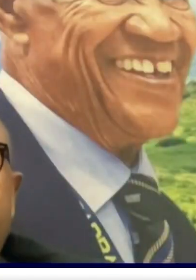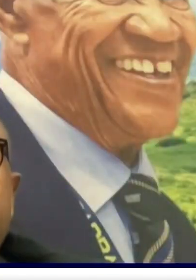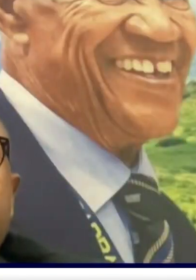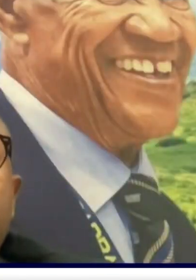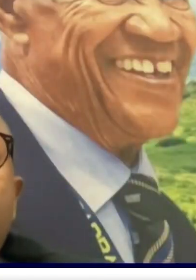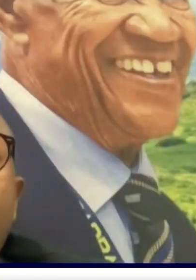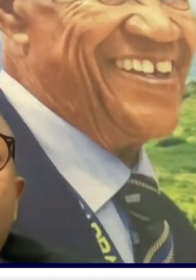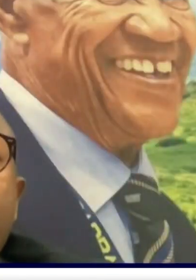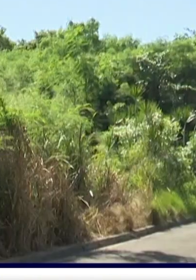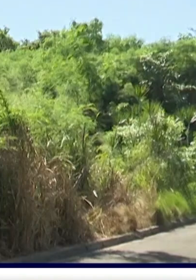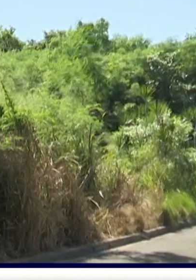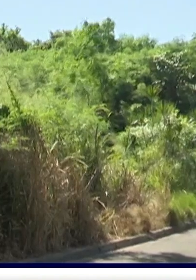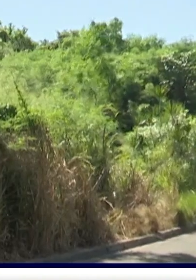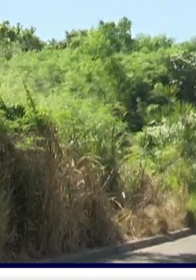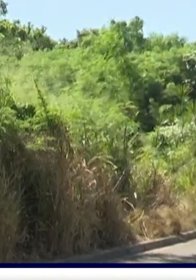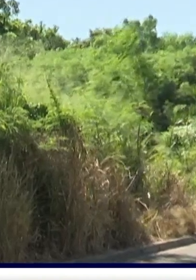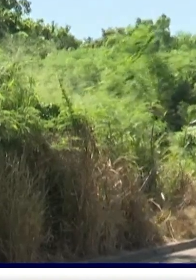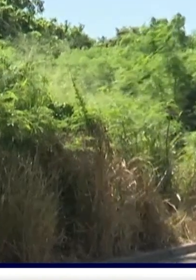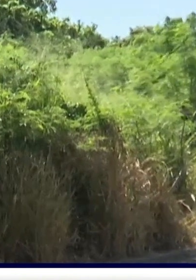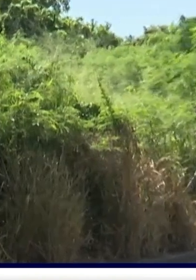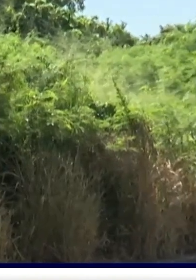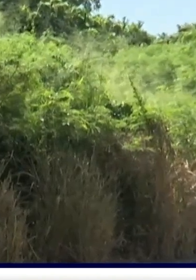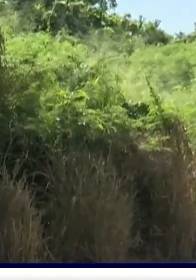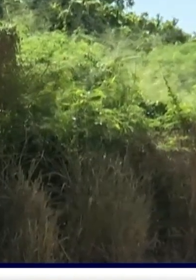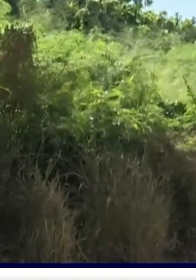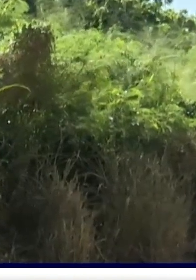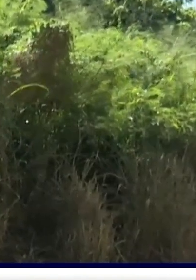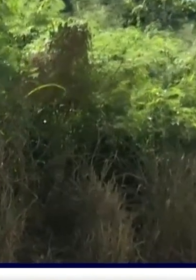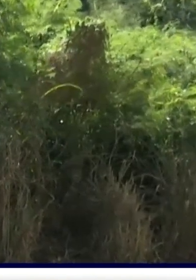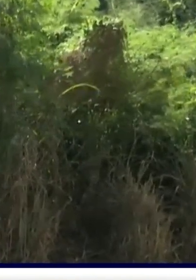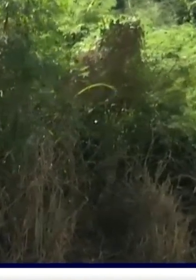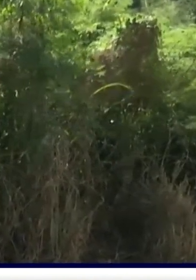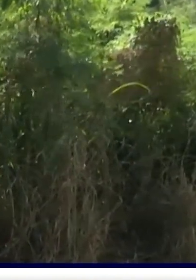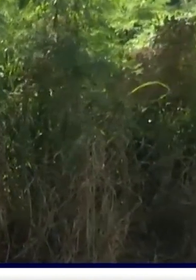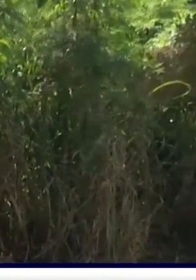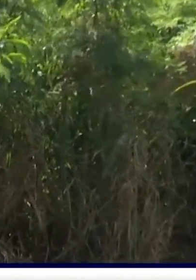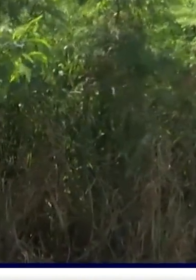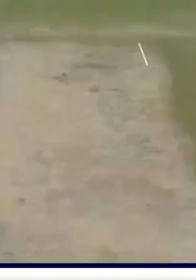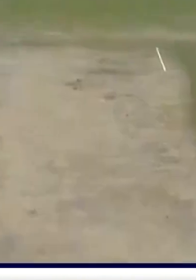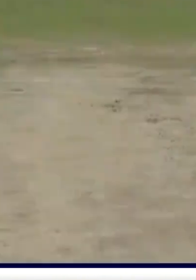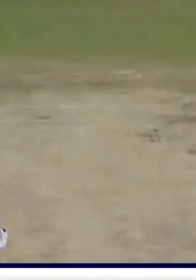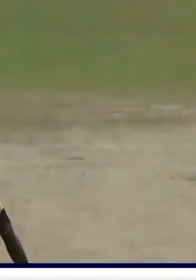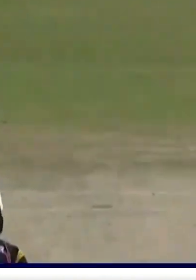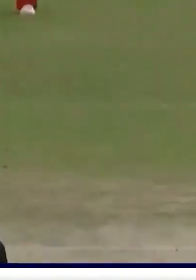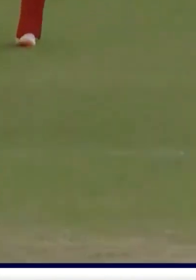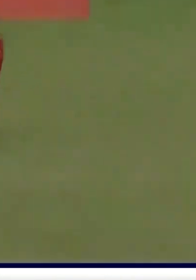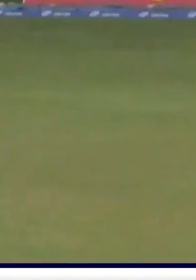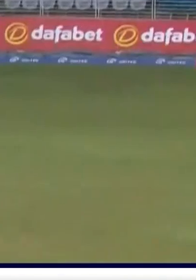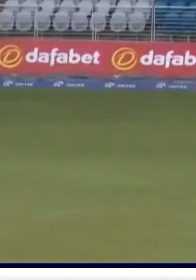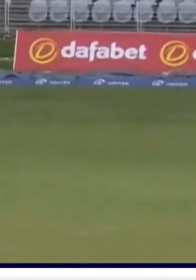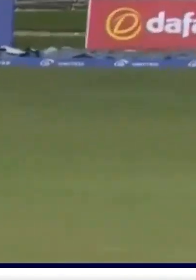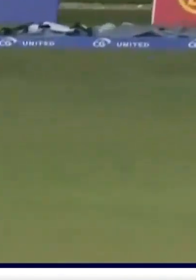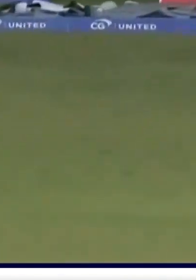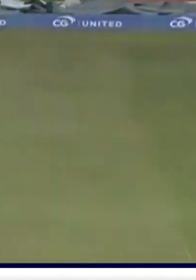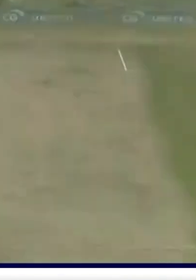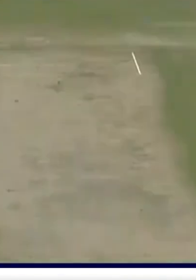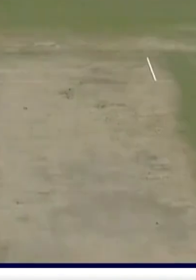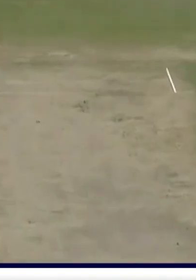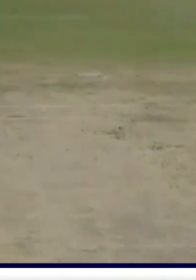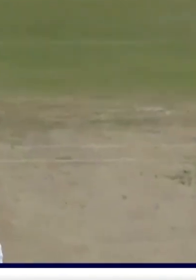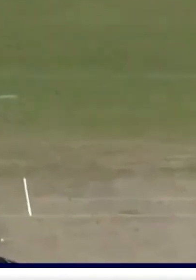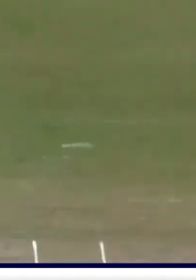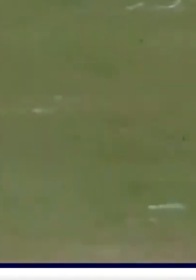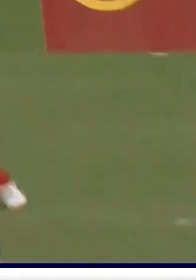Barbados. More complaints about a bushy lot in St. Peter. And in sports, the Red Force advances to the Super 50